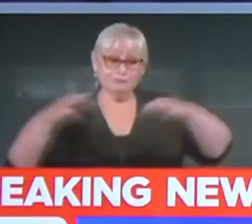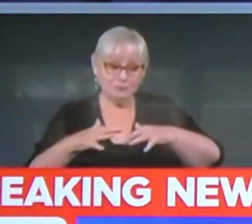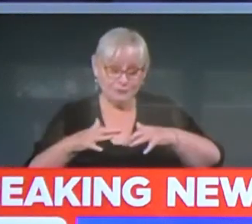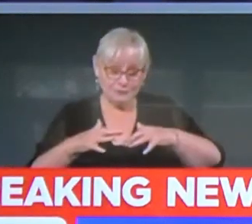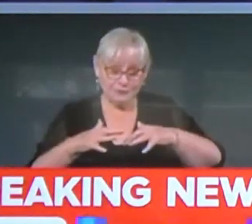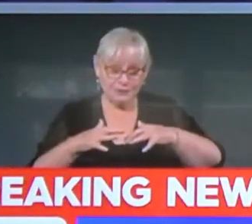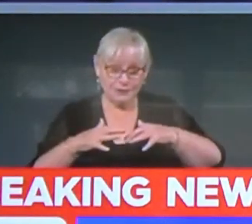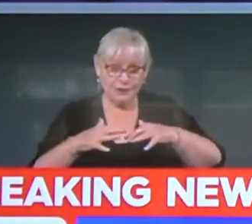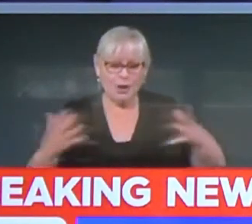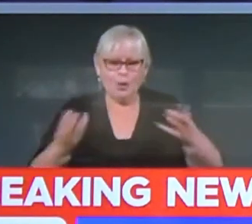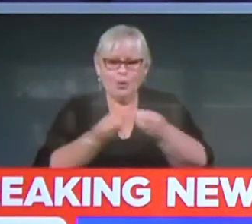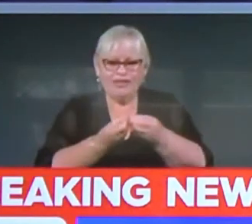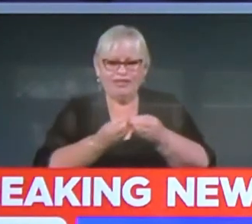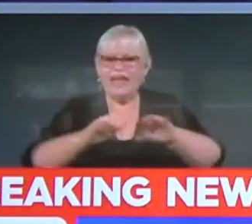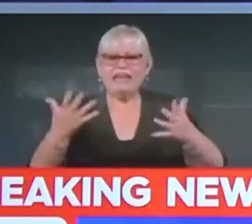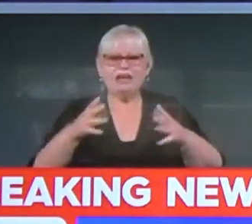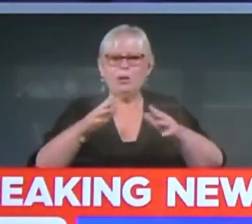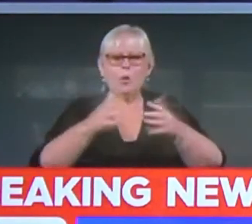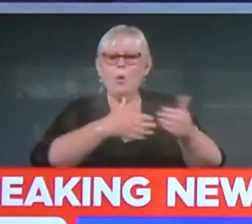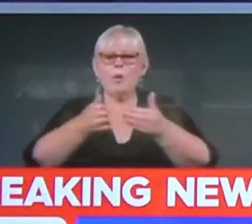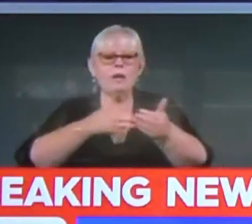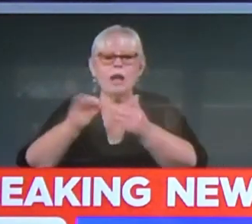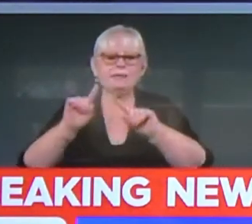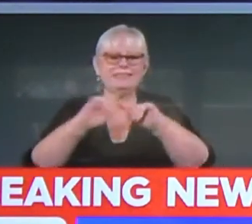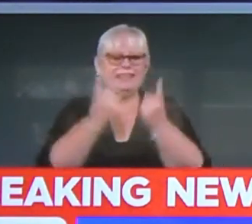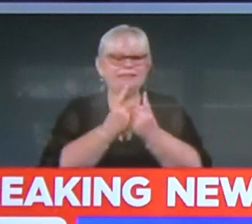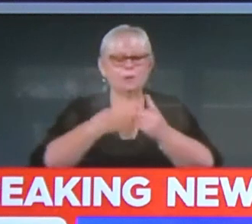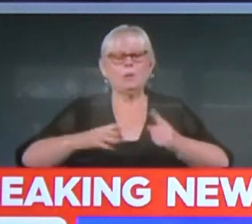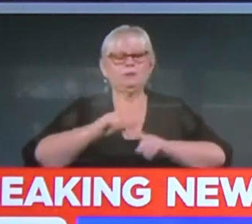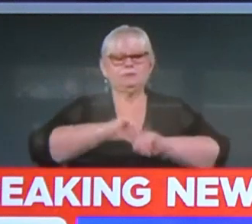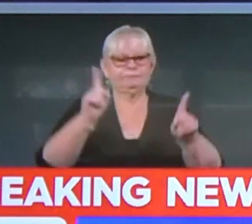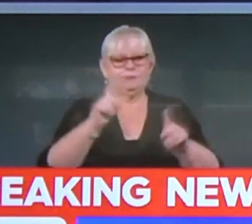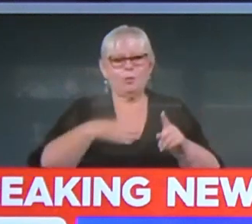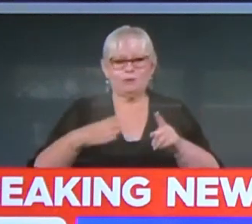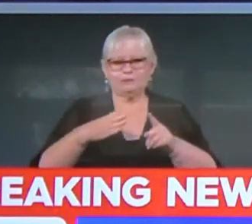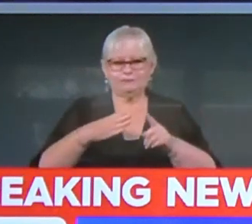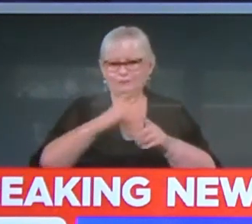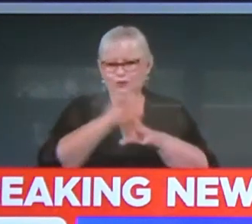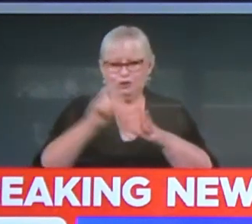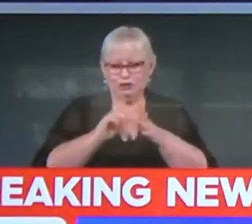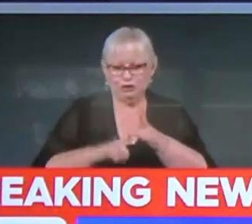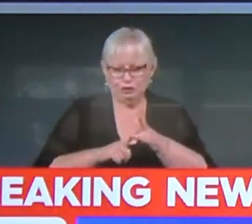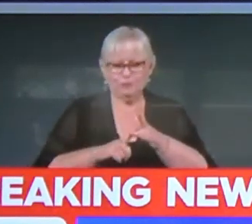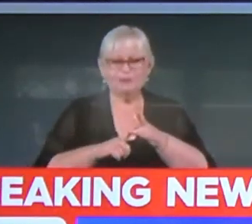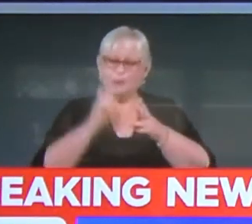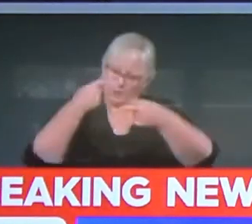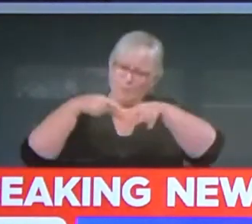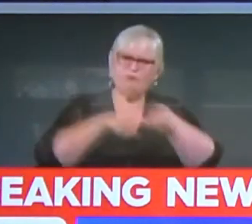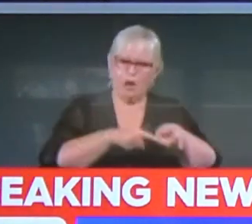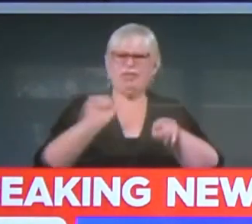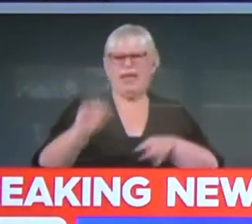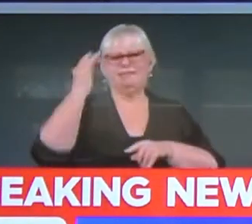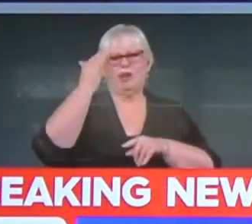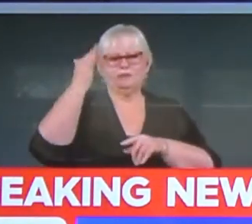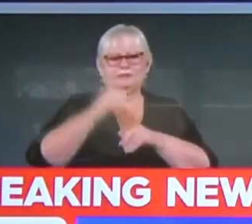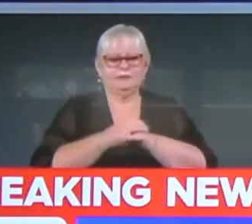together by particular organised events are things that we are seeking to avoid. and that's the principle the states and territories will be